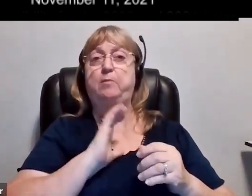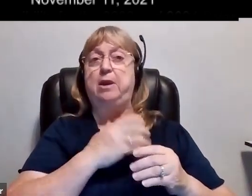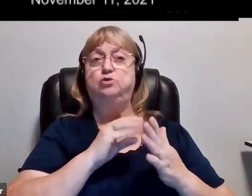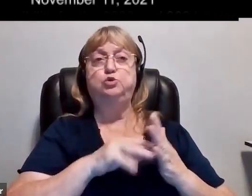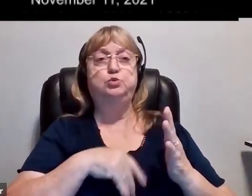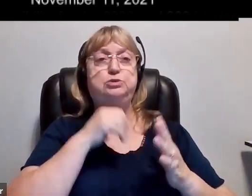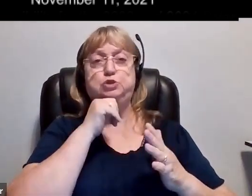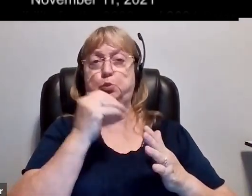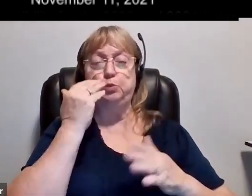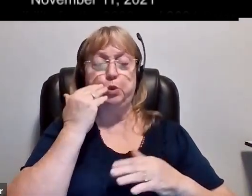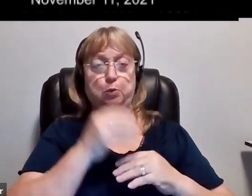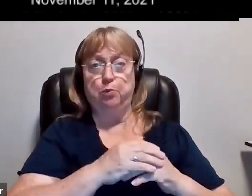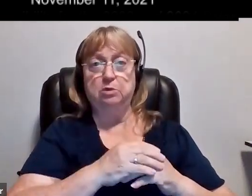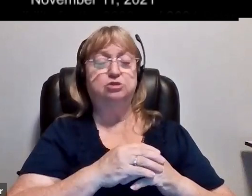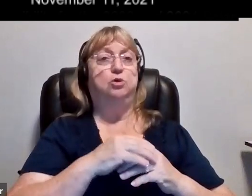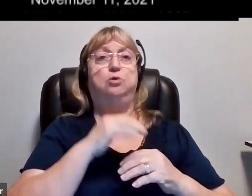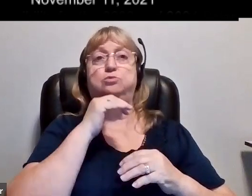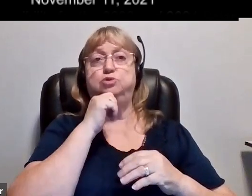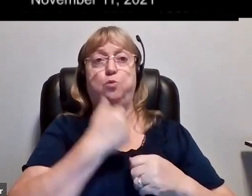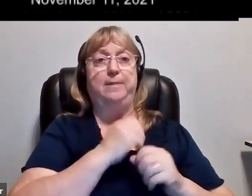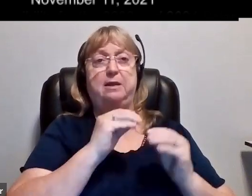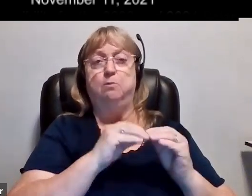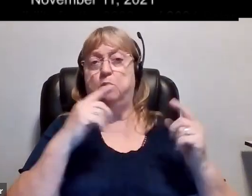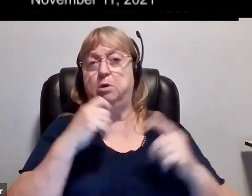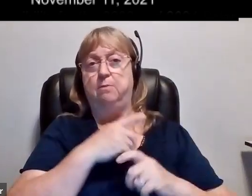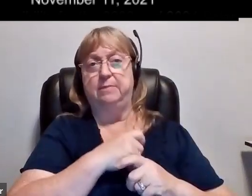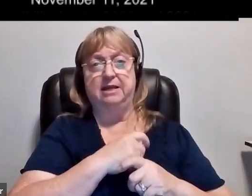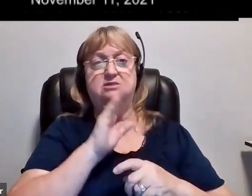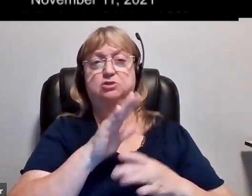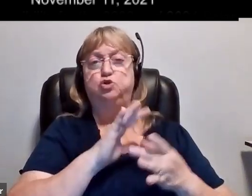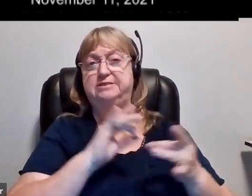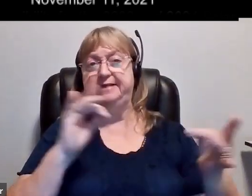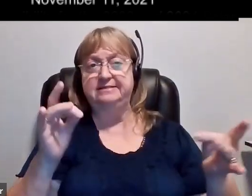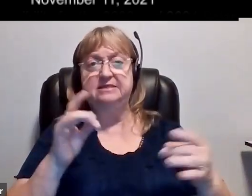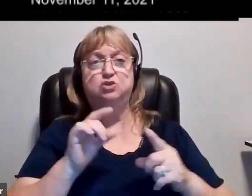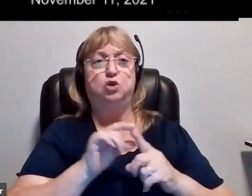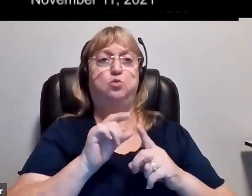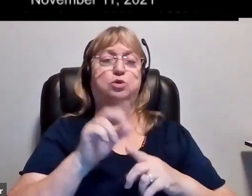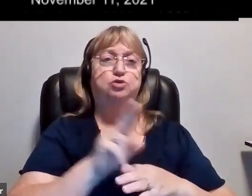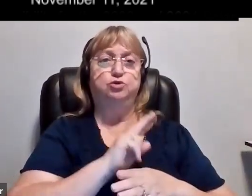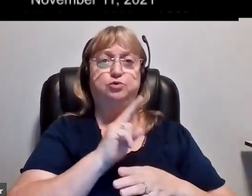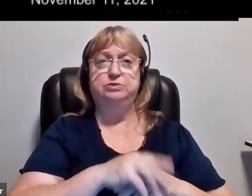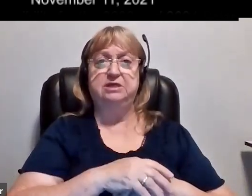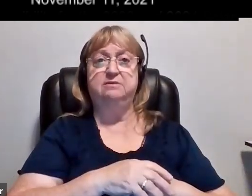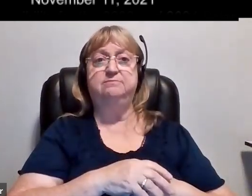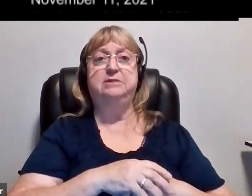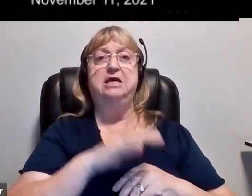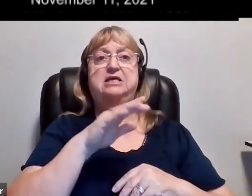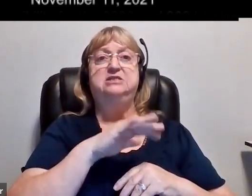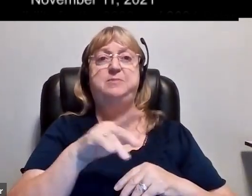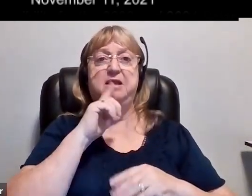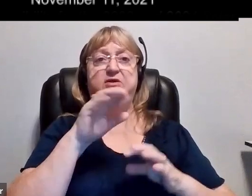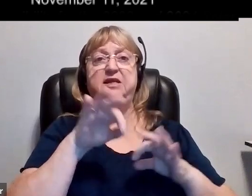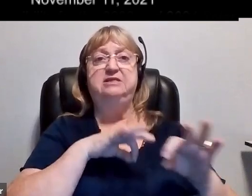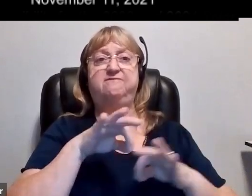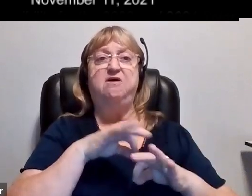don't. And so don't unnecessarily make things complex, your sentences or even the words that you're using. Spell out and define